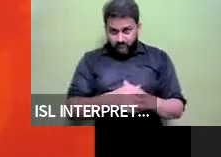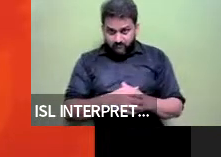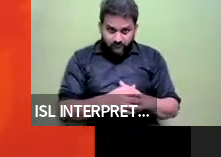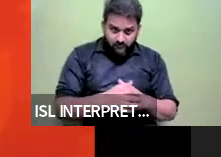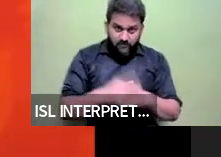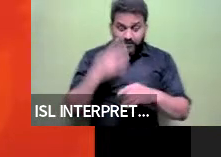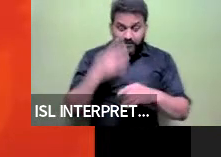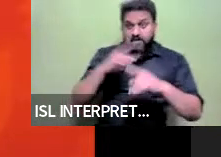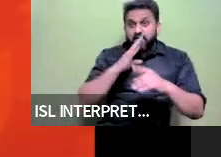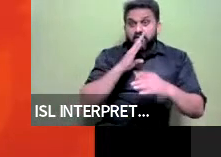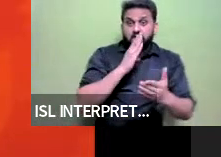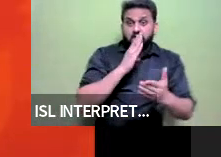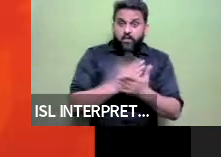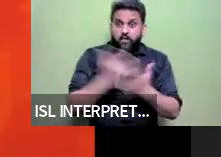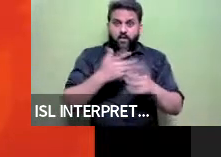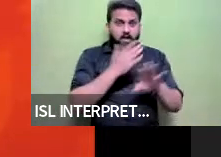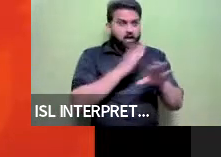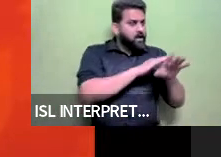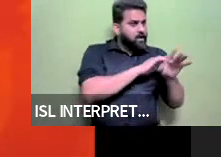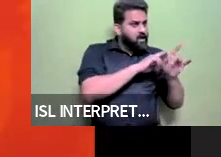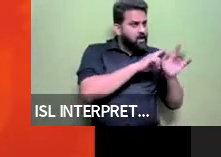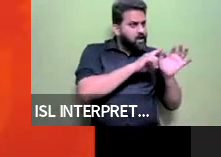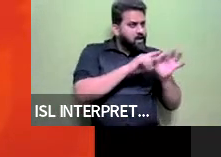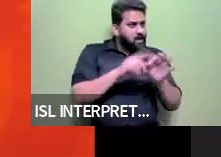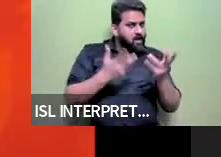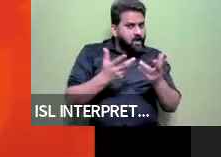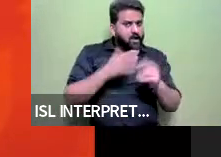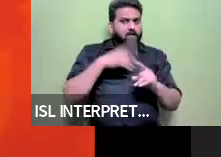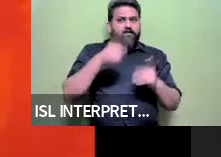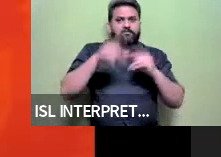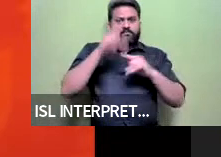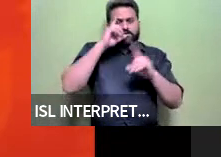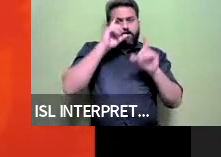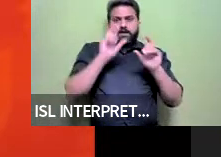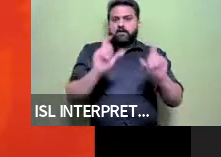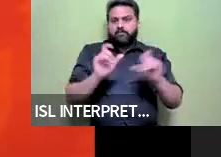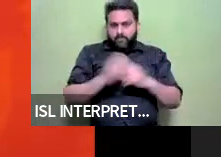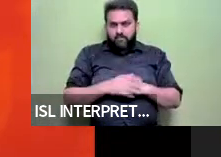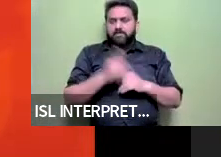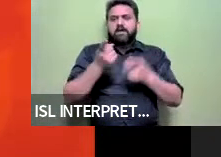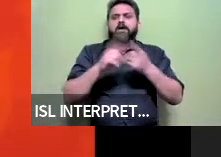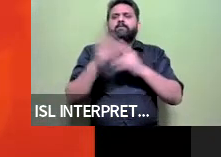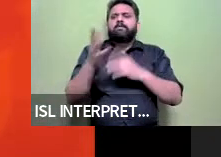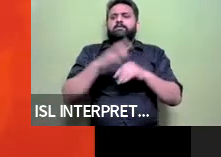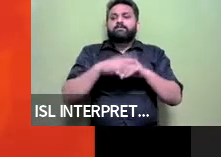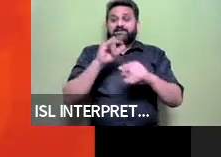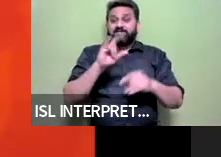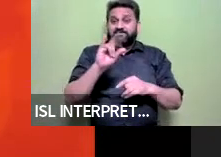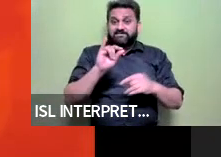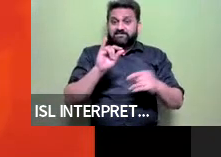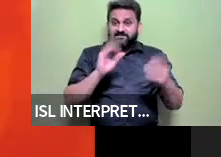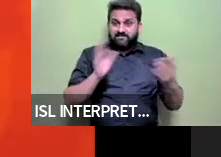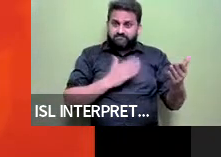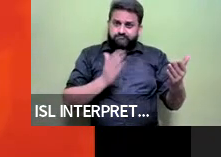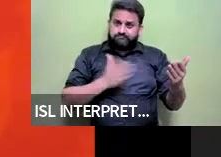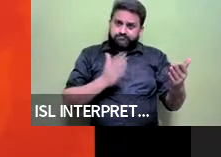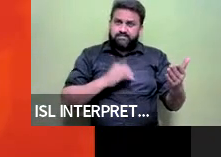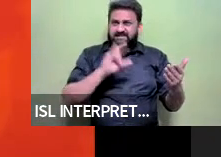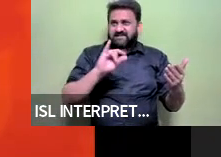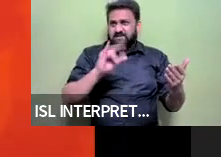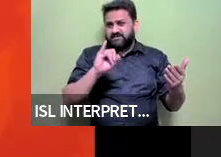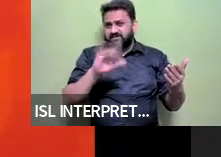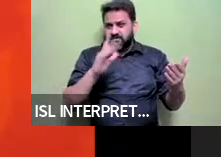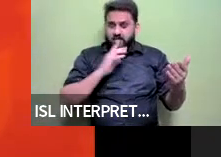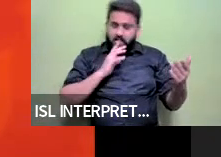the facts, you should be taking care of one thing. Generally, what happens is a 60-page document, 65